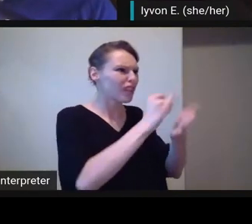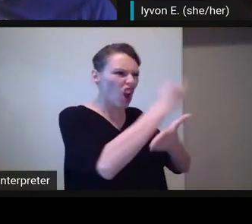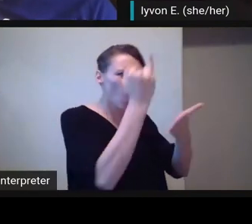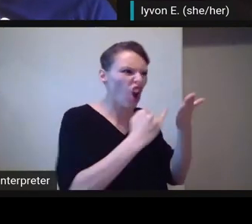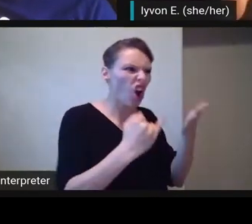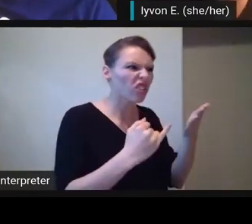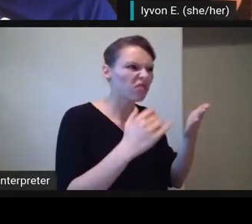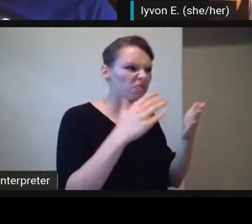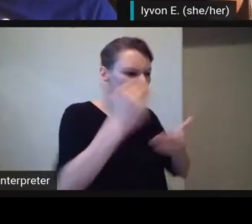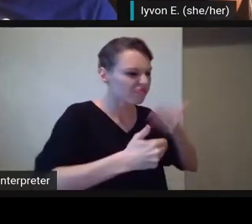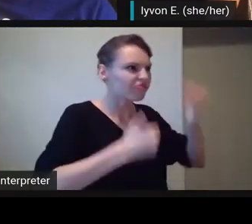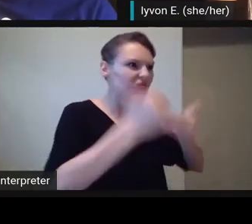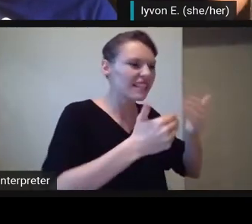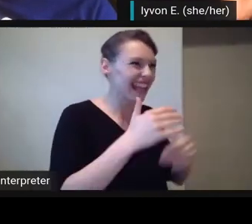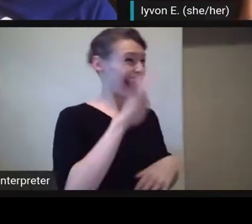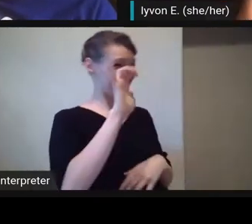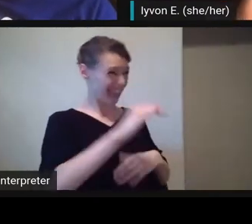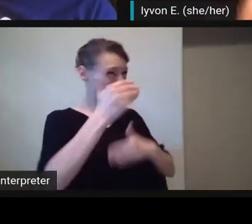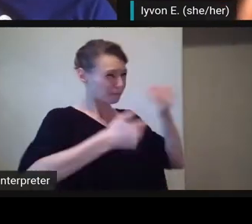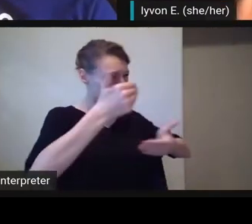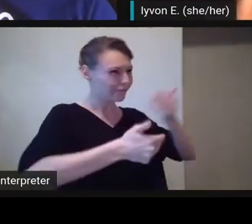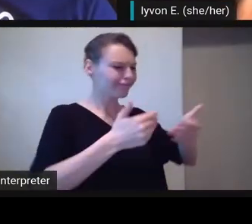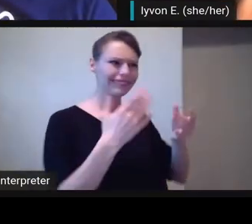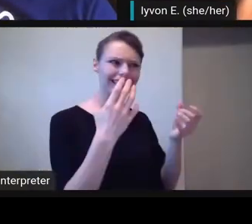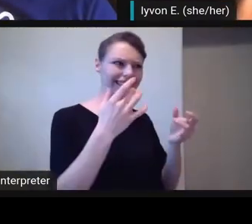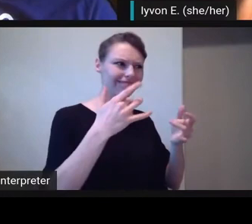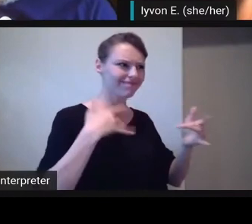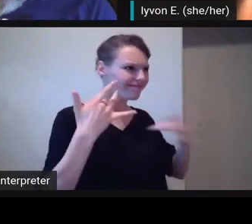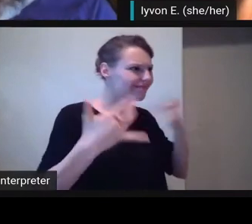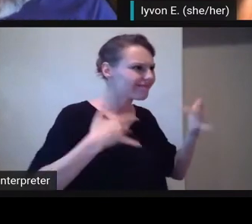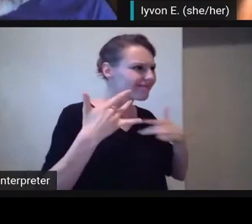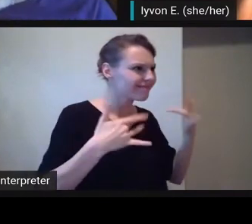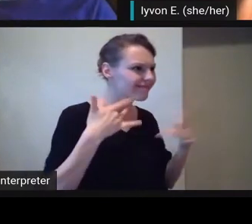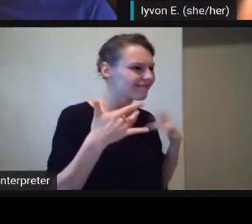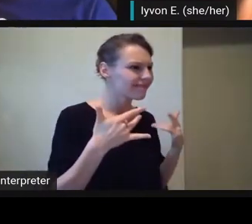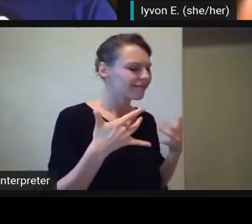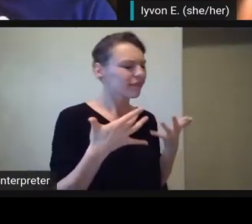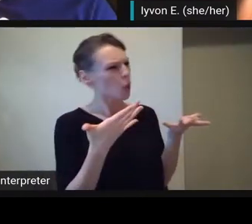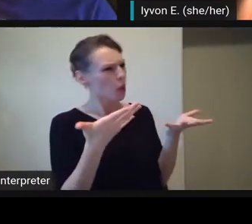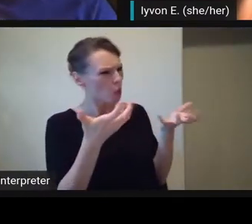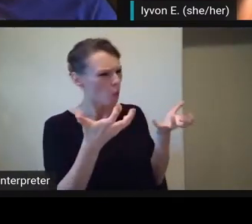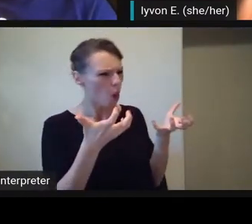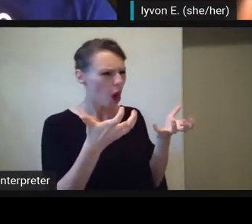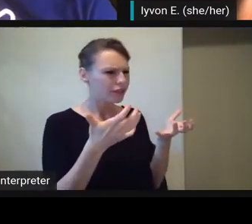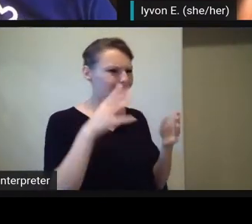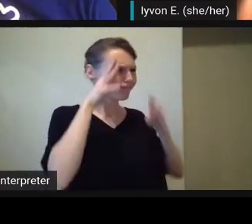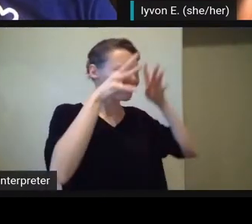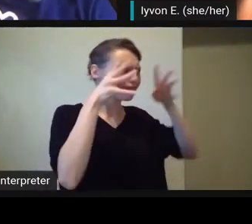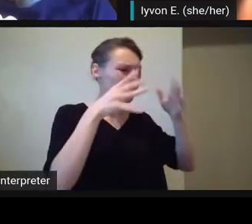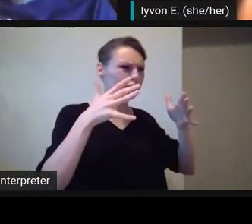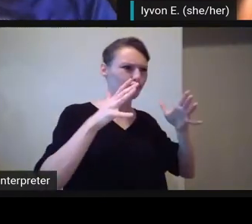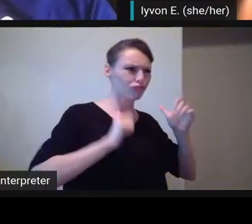And that to me is very exciting because it says like, all right, you know, we still want to create shows that